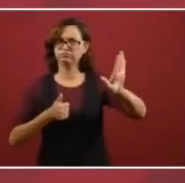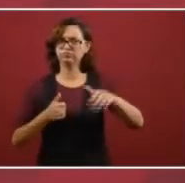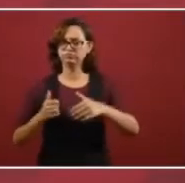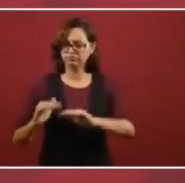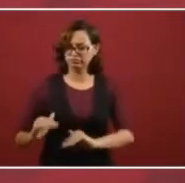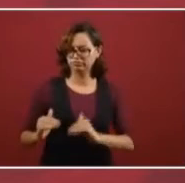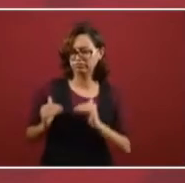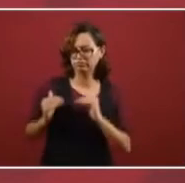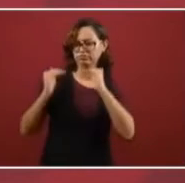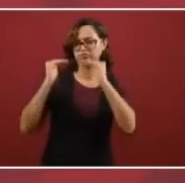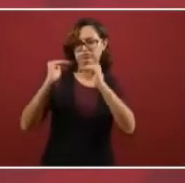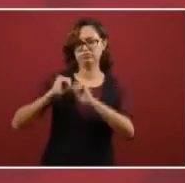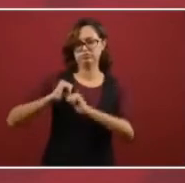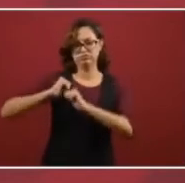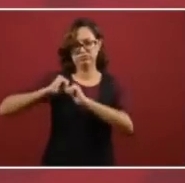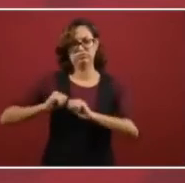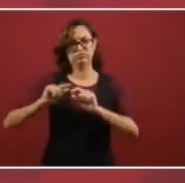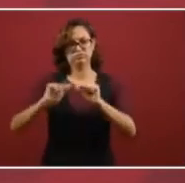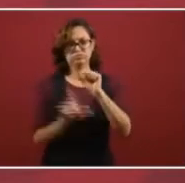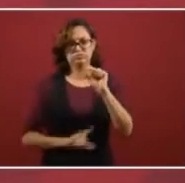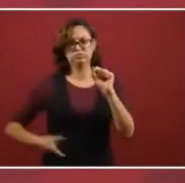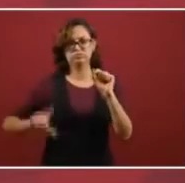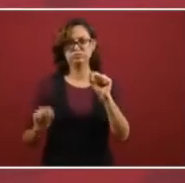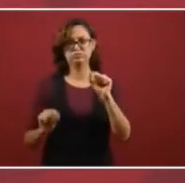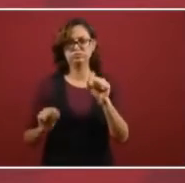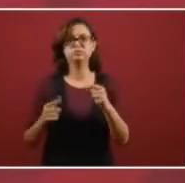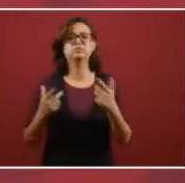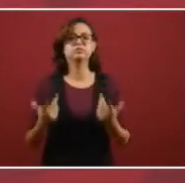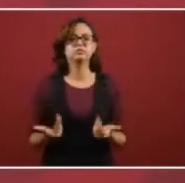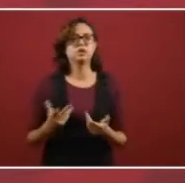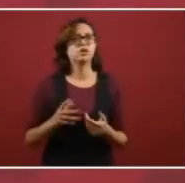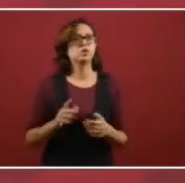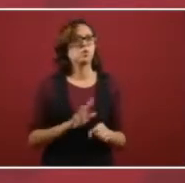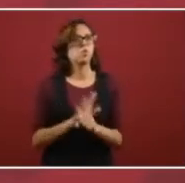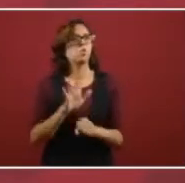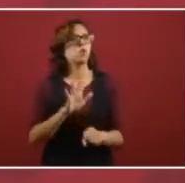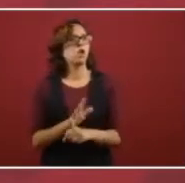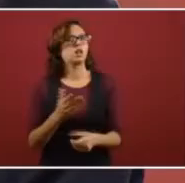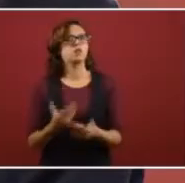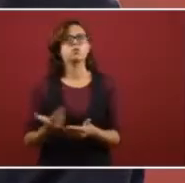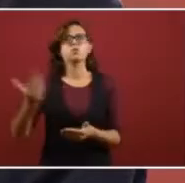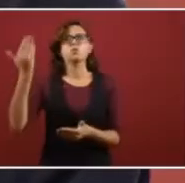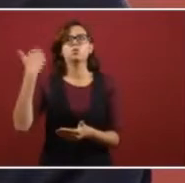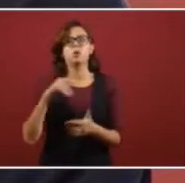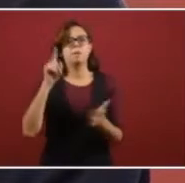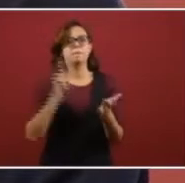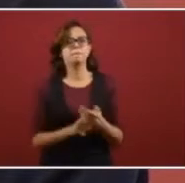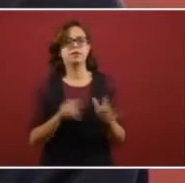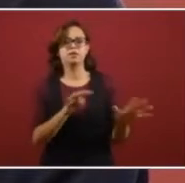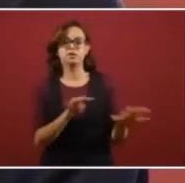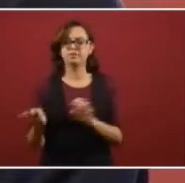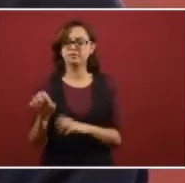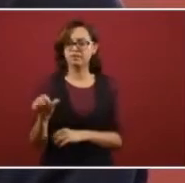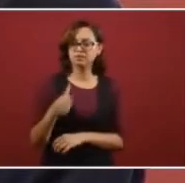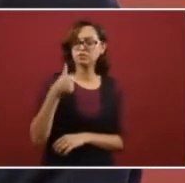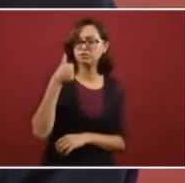independent. So this is the plan of the Liberal Party of